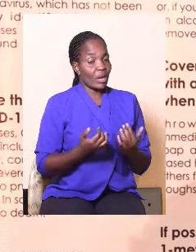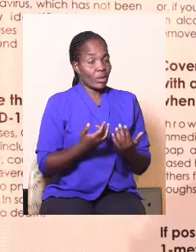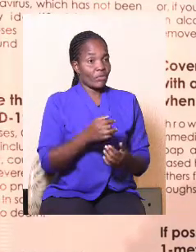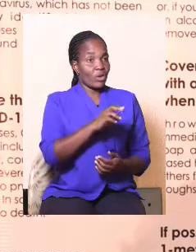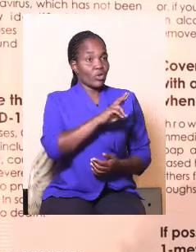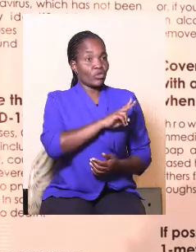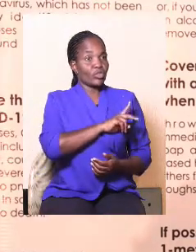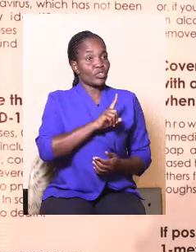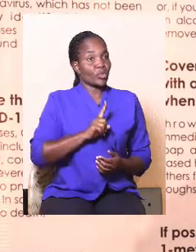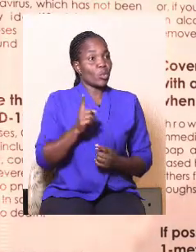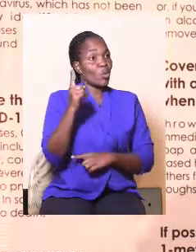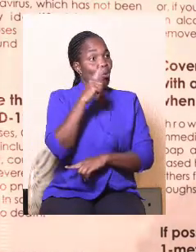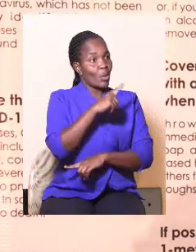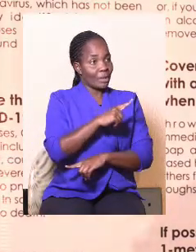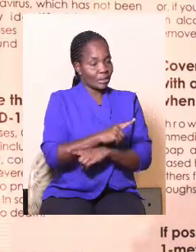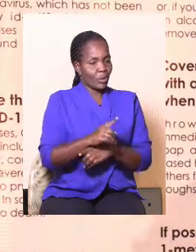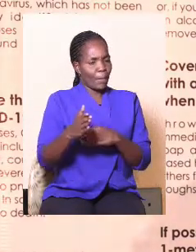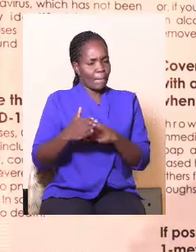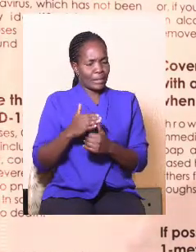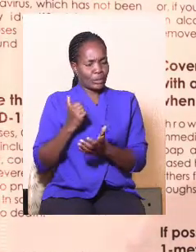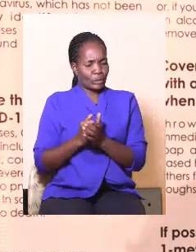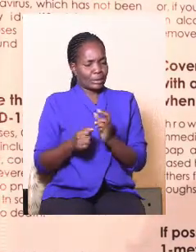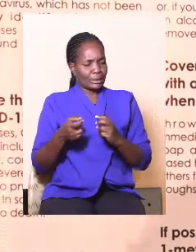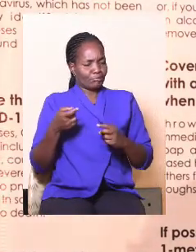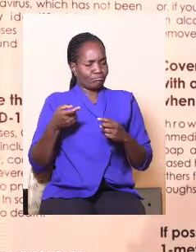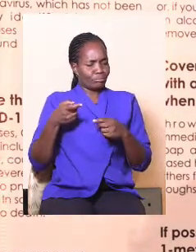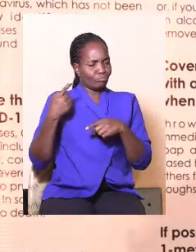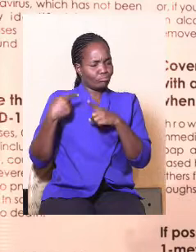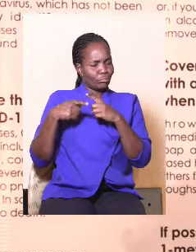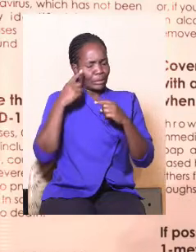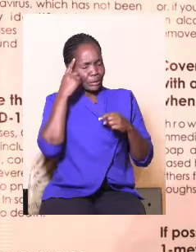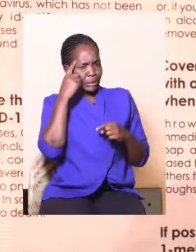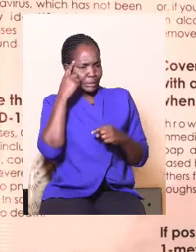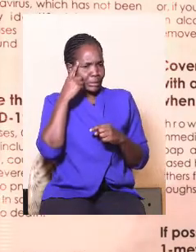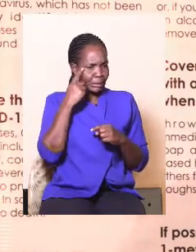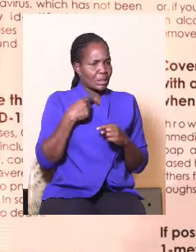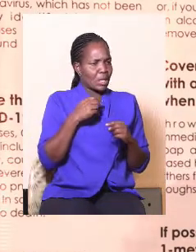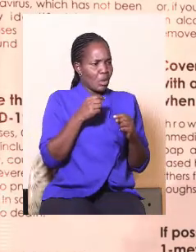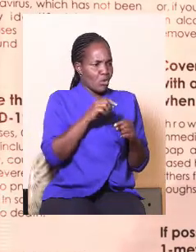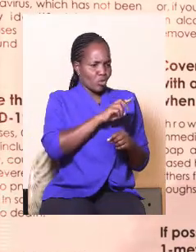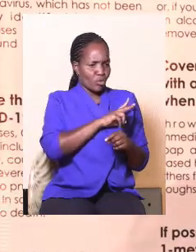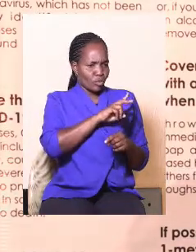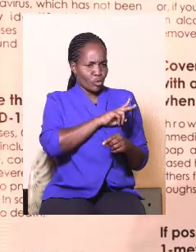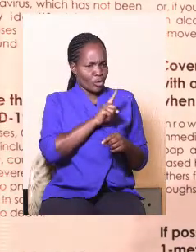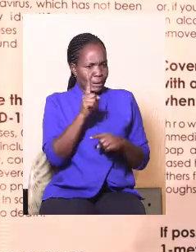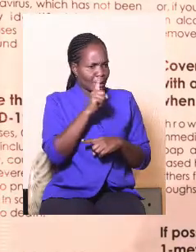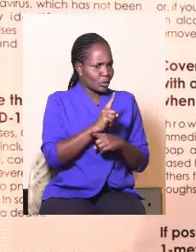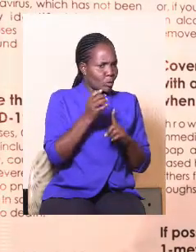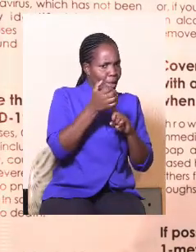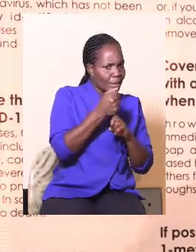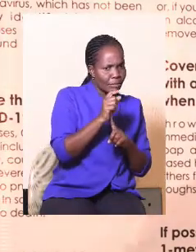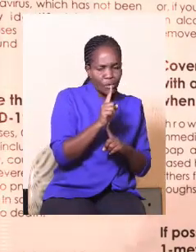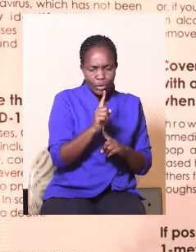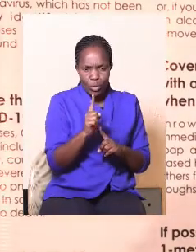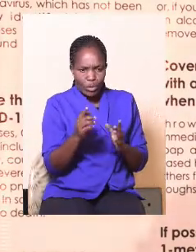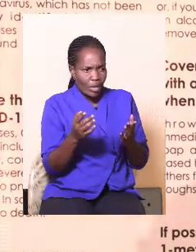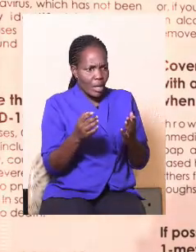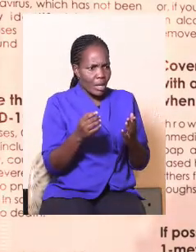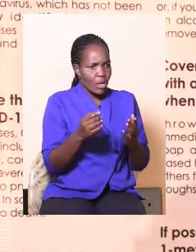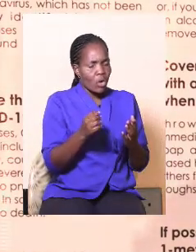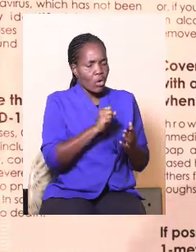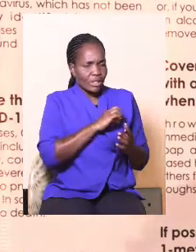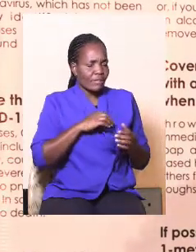will have to come back to the drawing board and ask ourselves a question. Did we achieve what we wanted to achieve? And our health